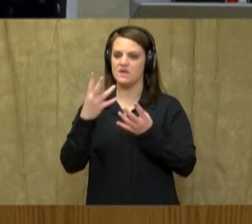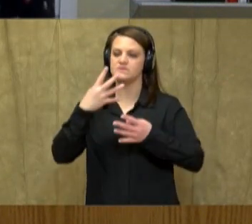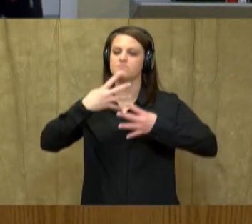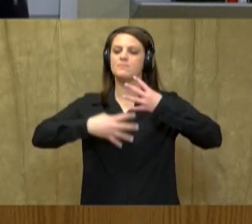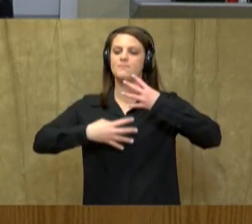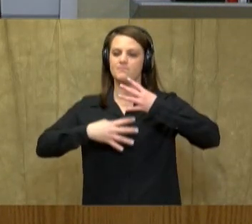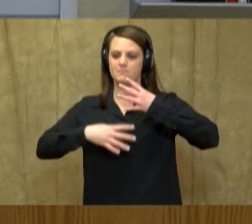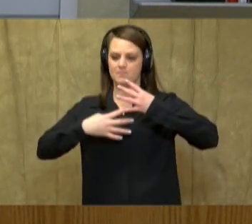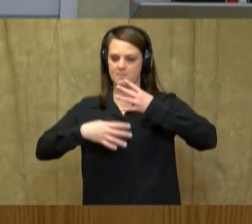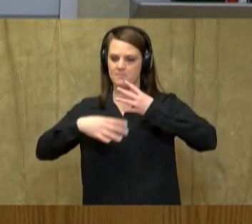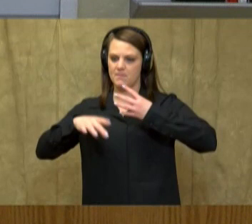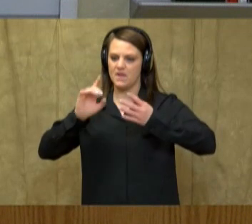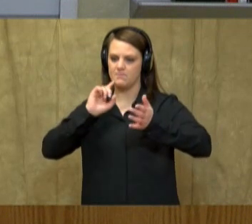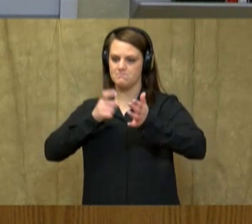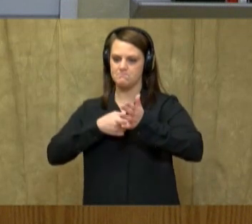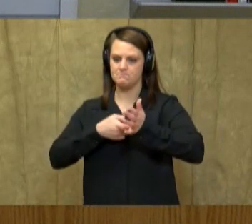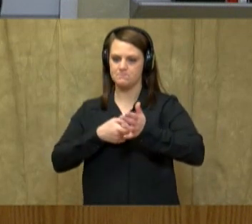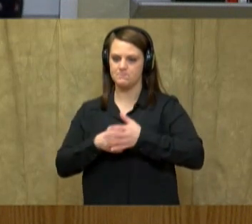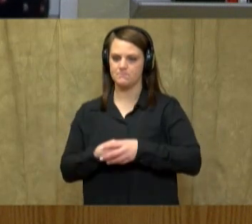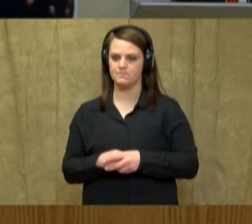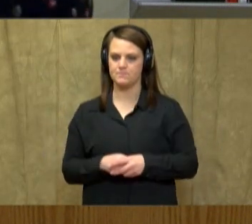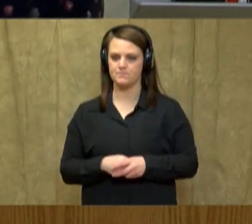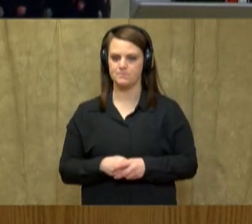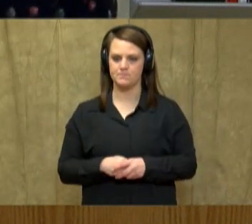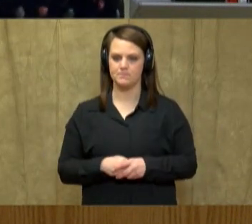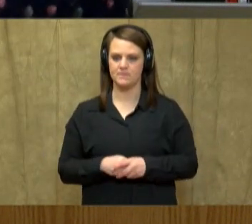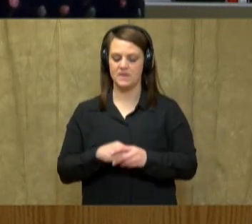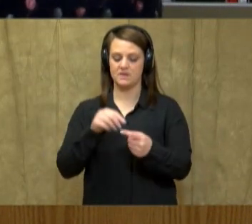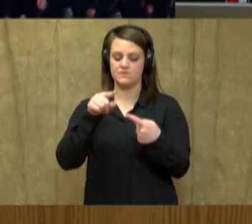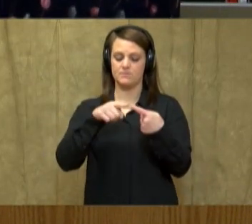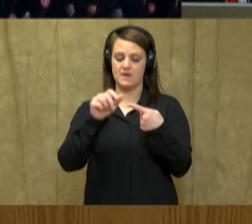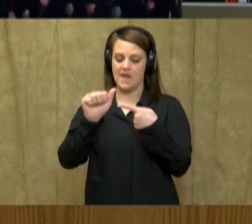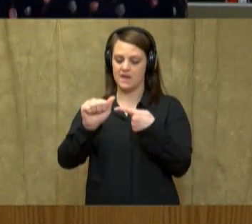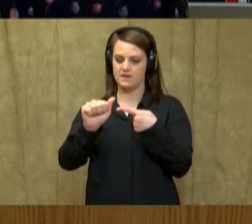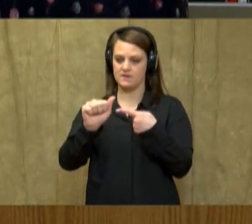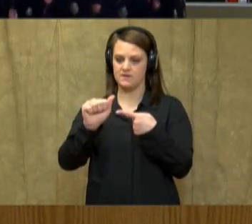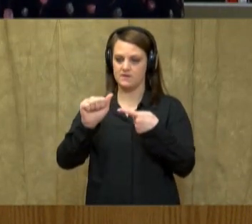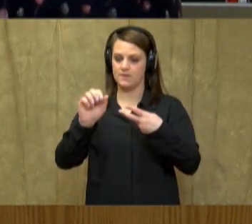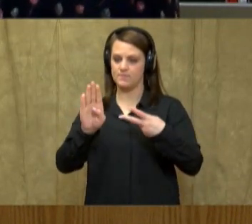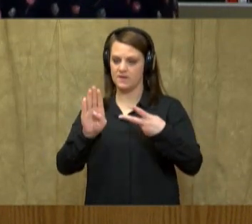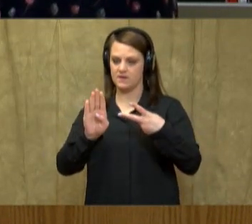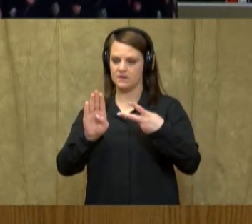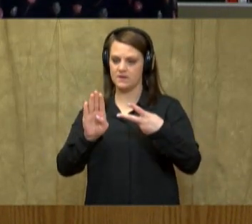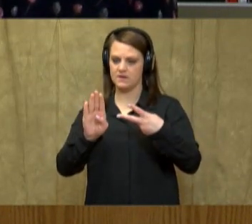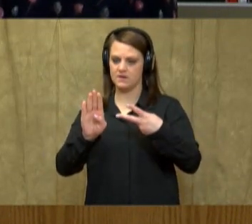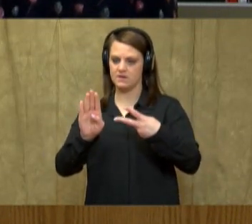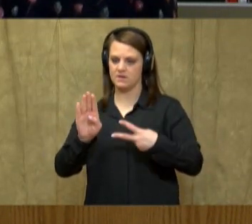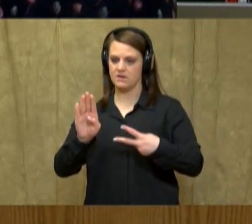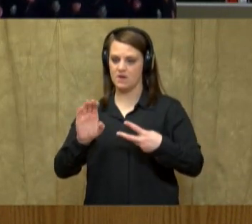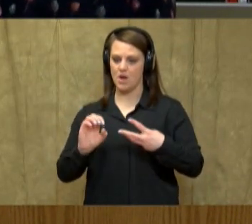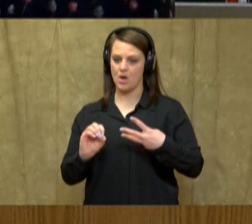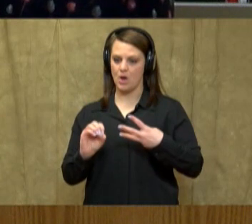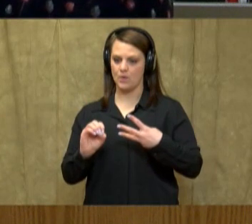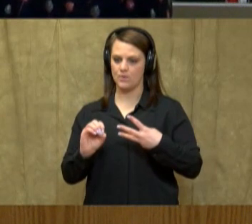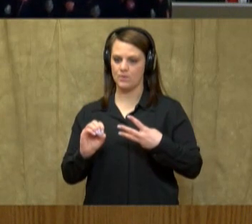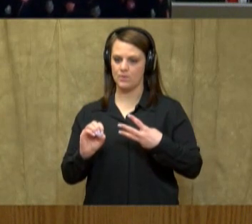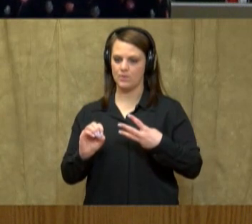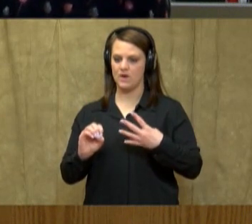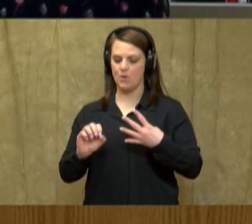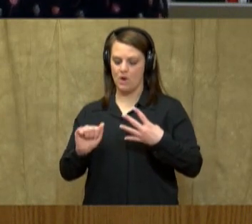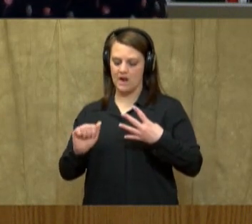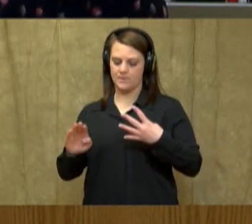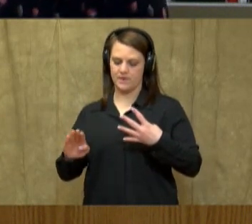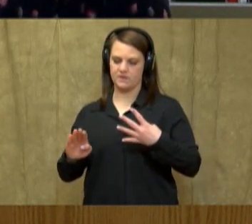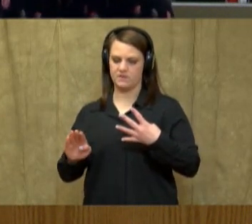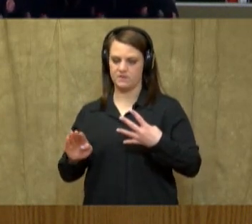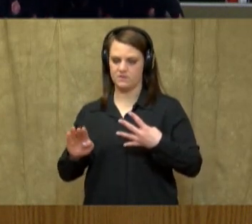types. Now, we all have a blood type. You are either A, B, O, or